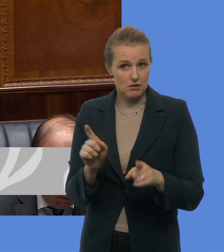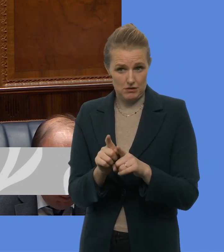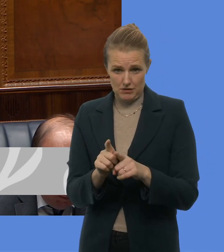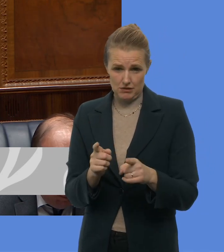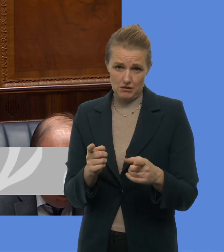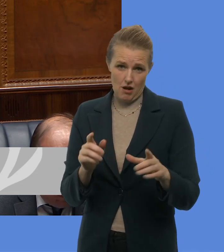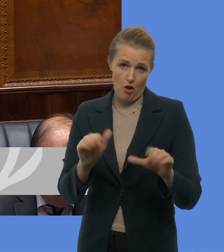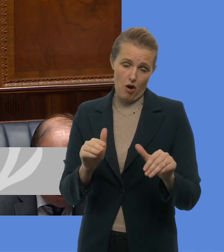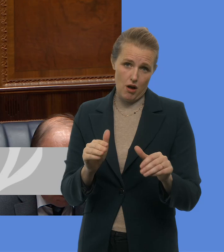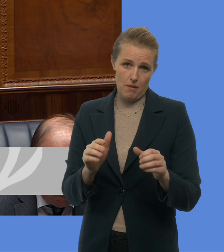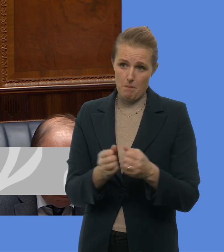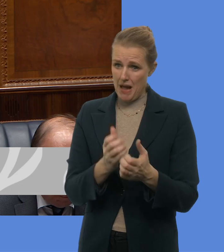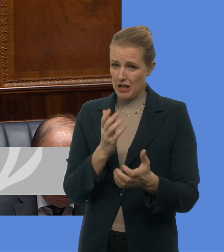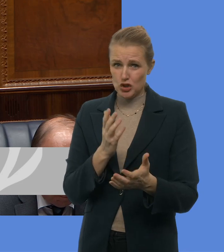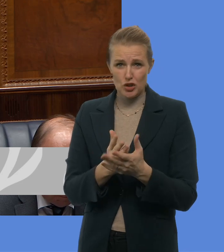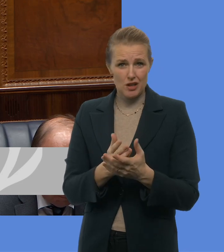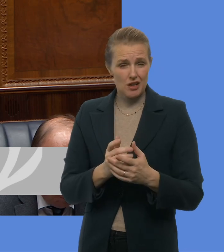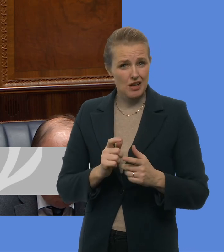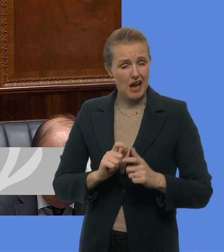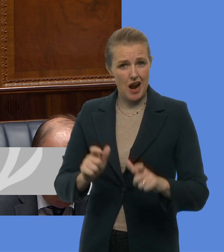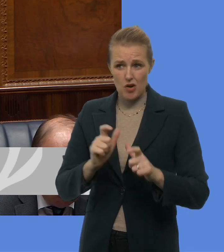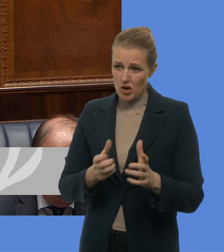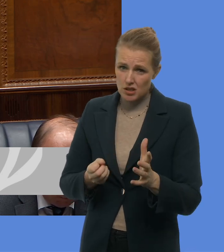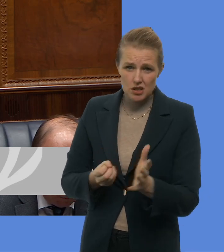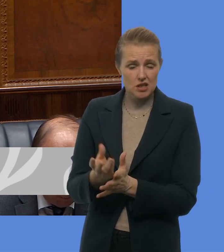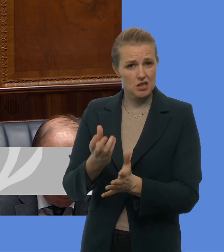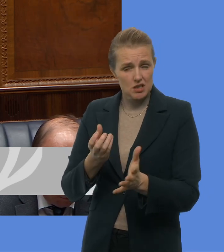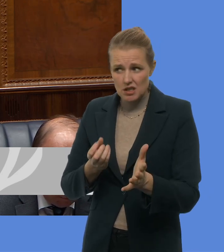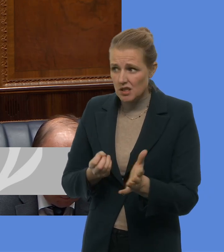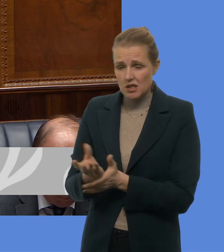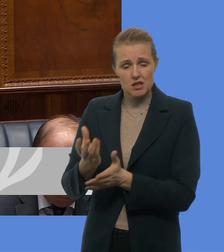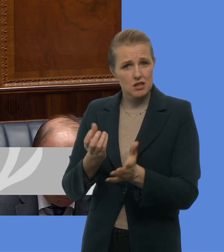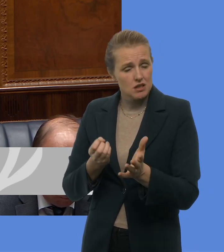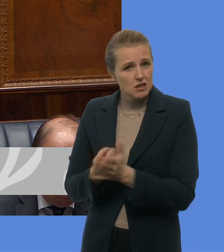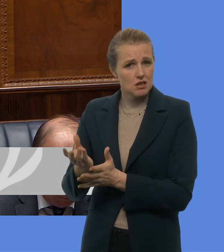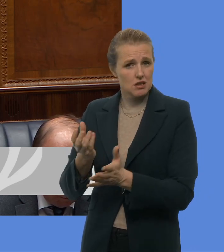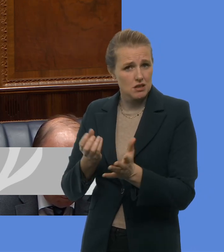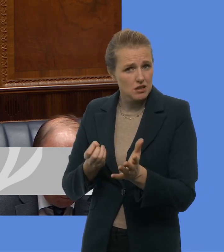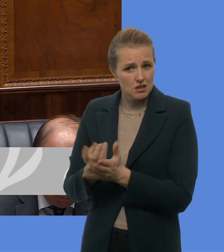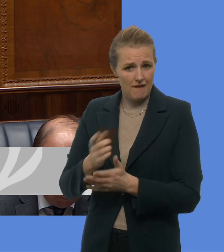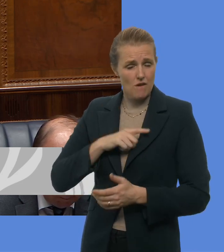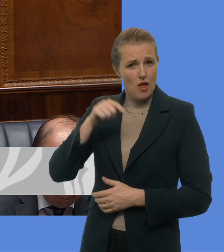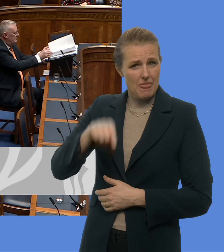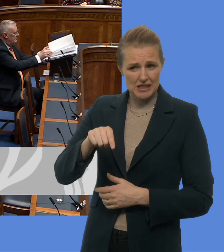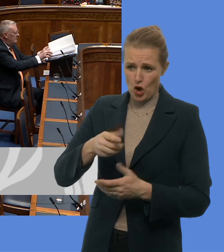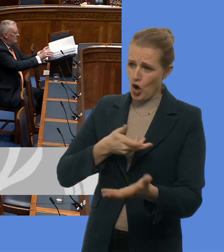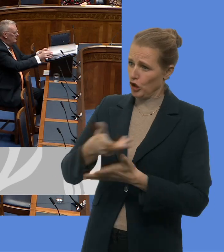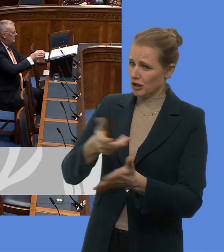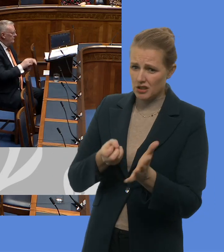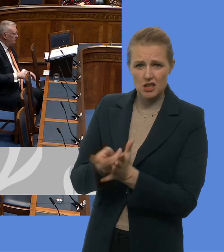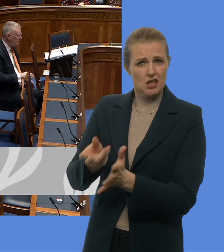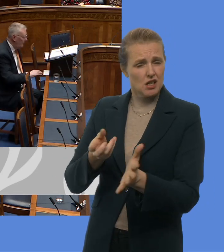prevent excessive, if that isn't excessive, amounts of money on this element of the bill?